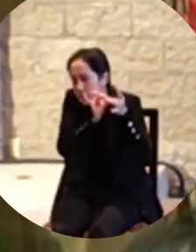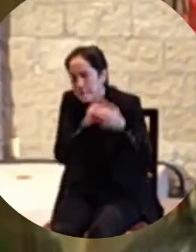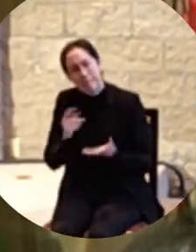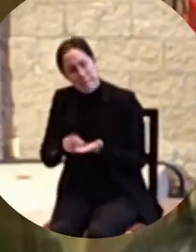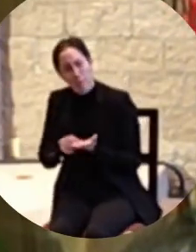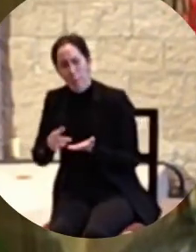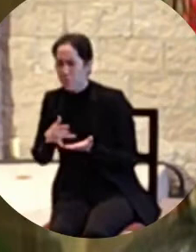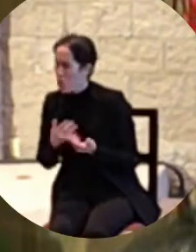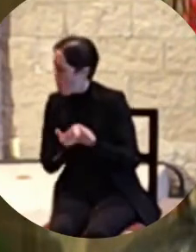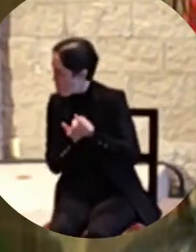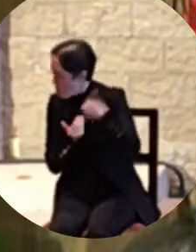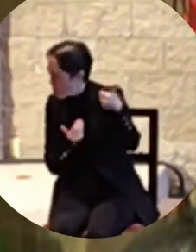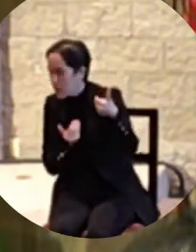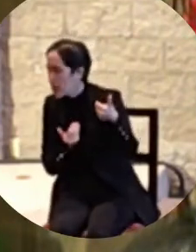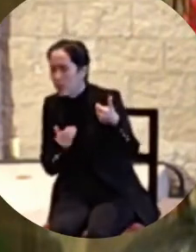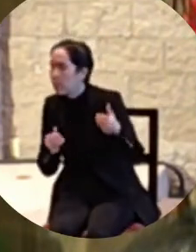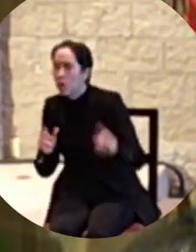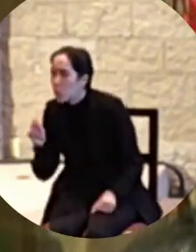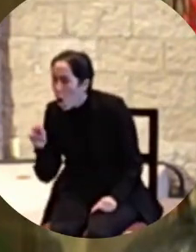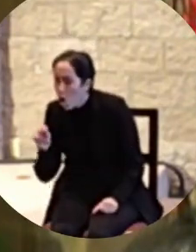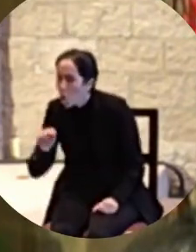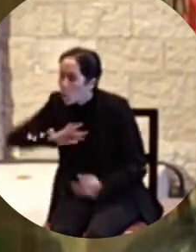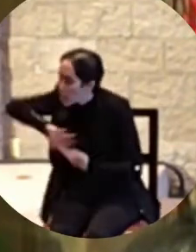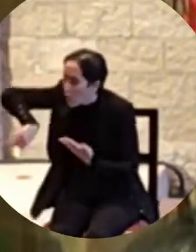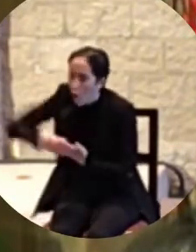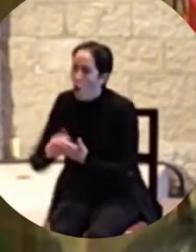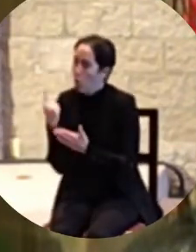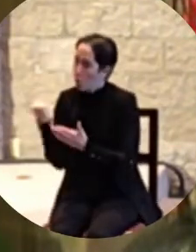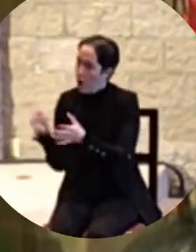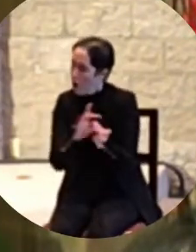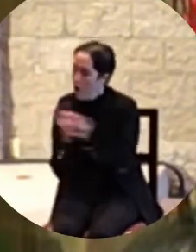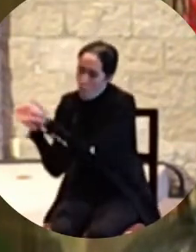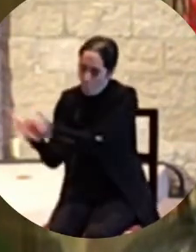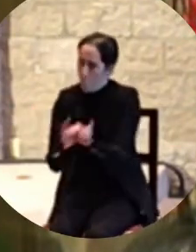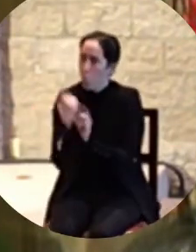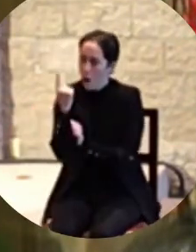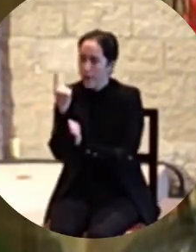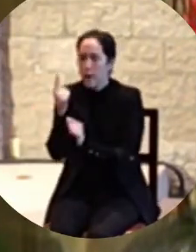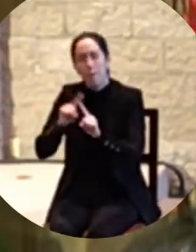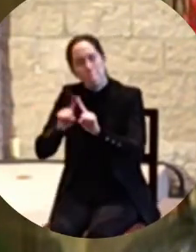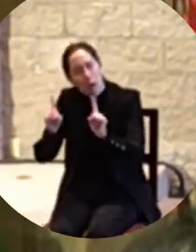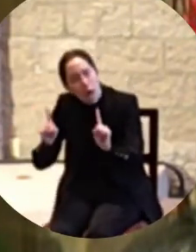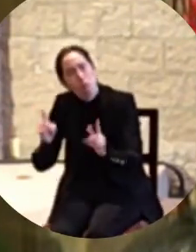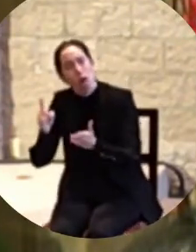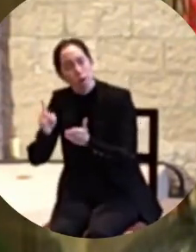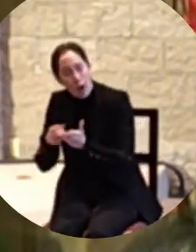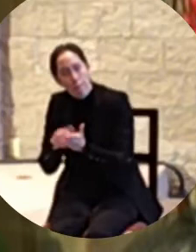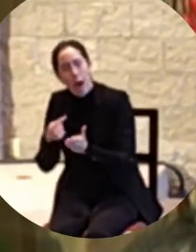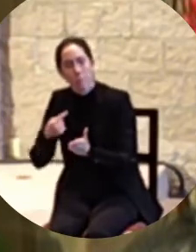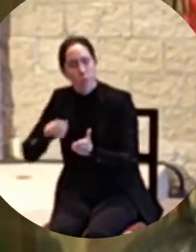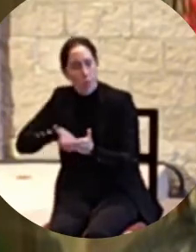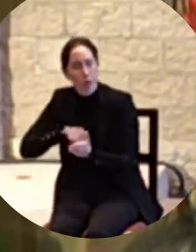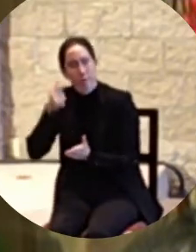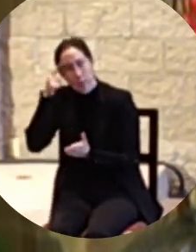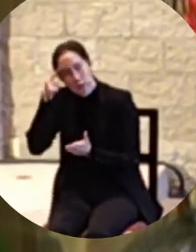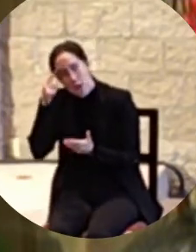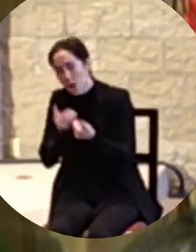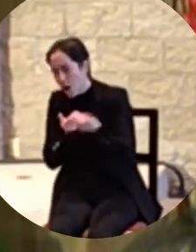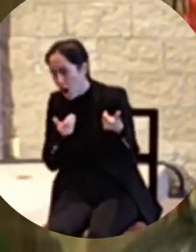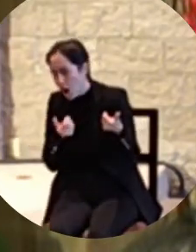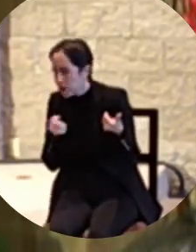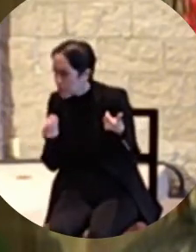are not separated, we are one. But because of this illusion of separation, we seem to find